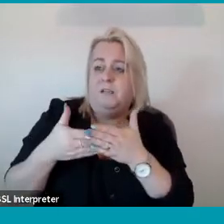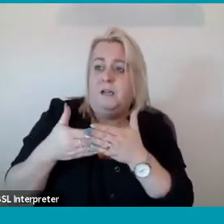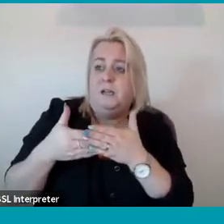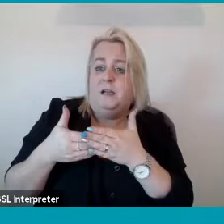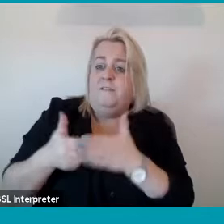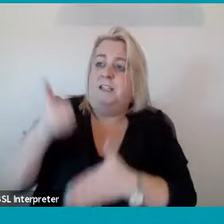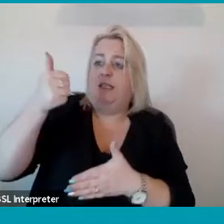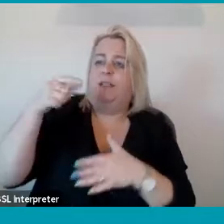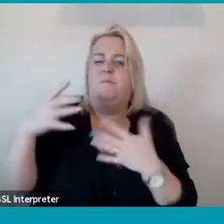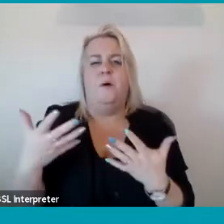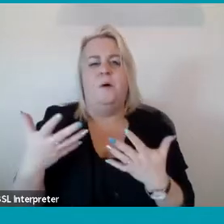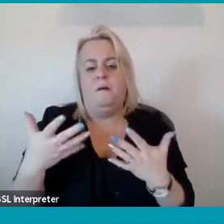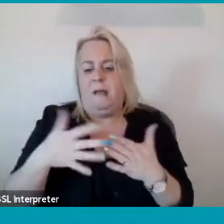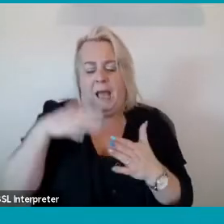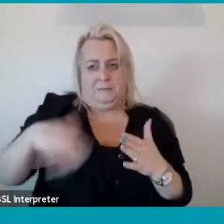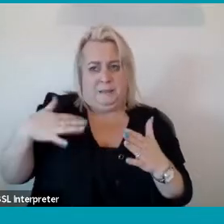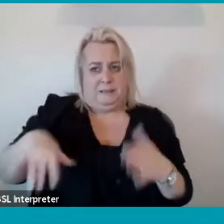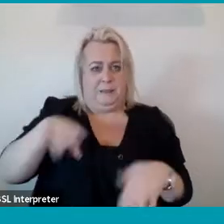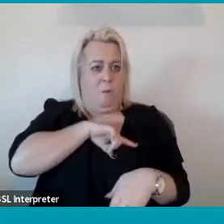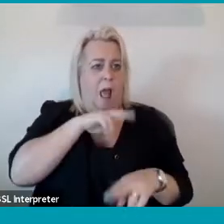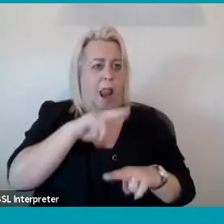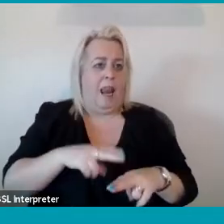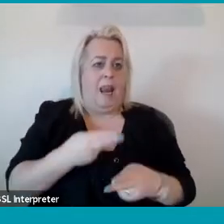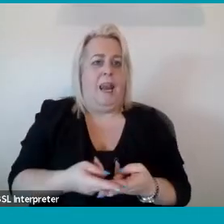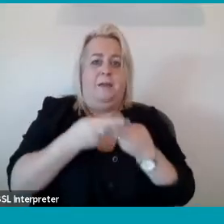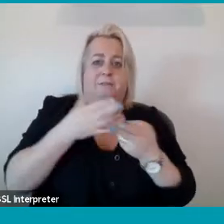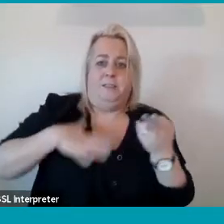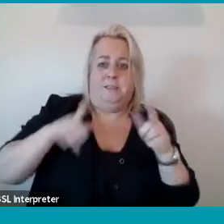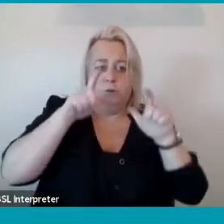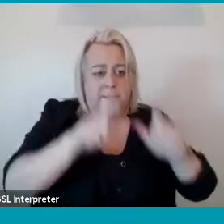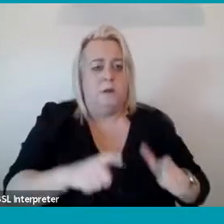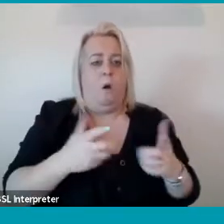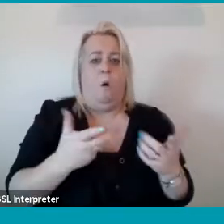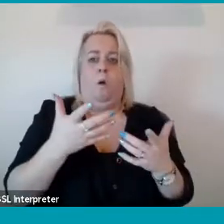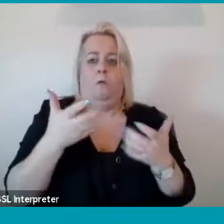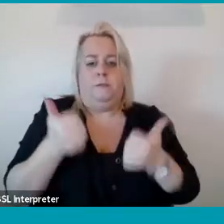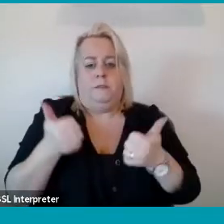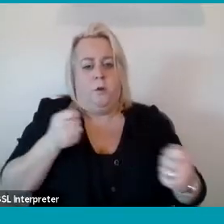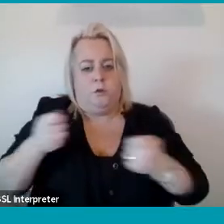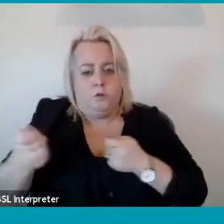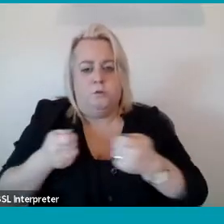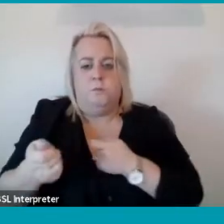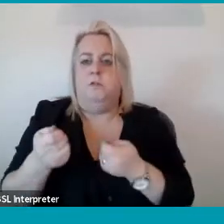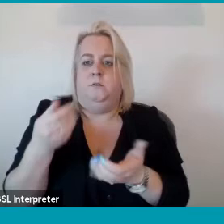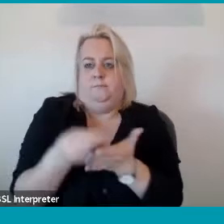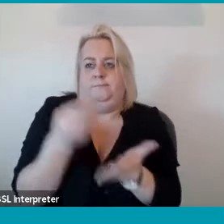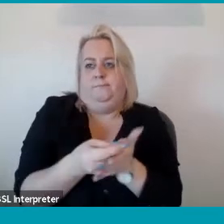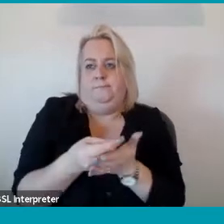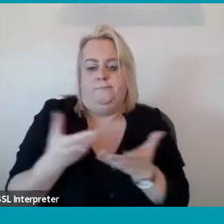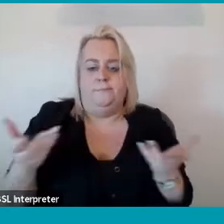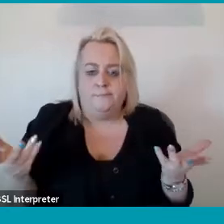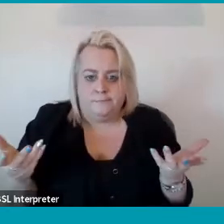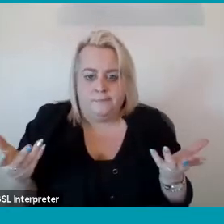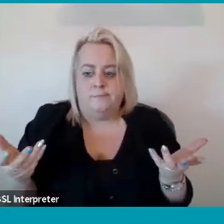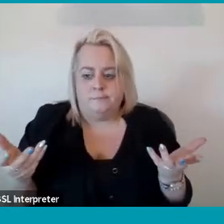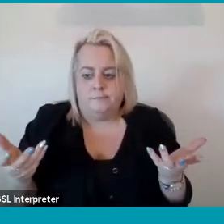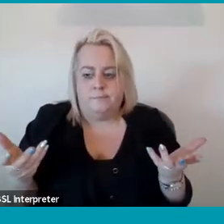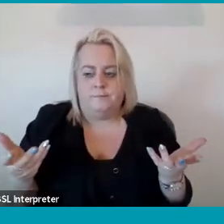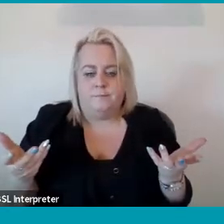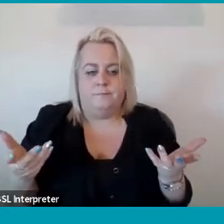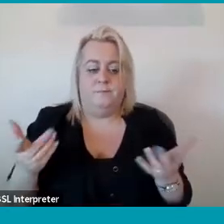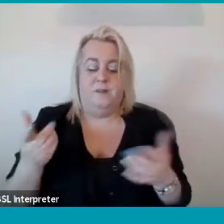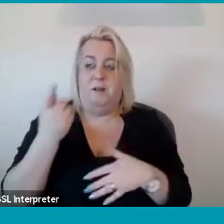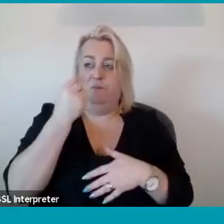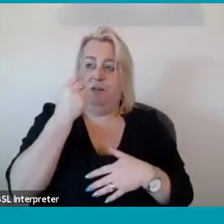and it's just going to cost us a fortune. We can't afford to do that. And, we already have problems with sickness absence,